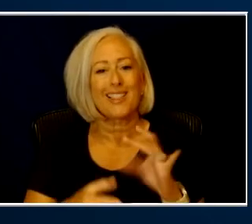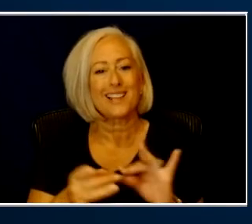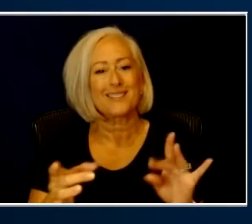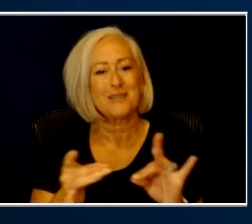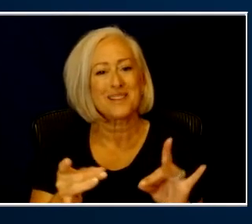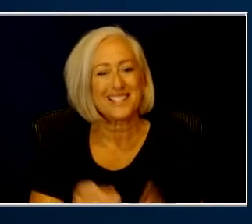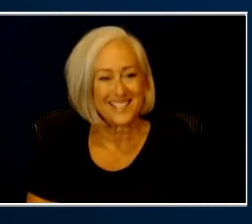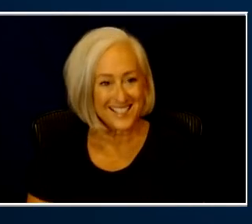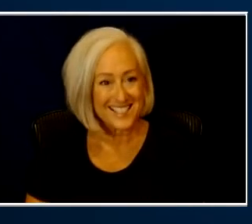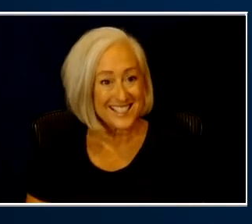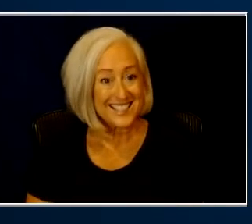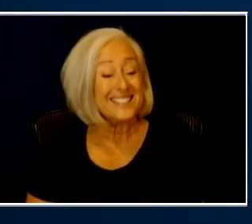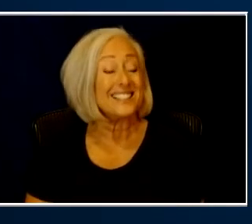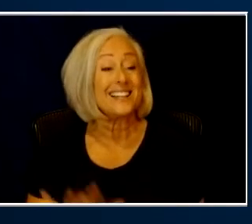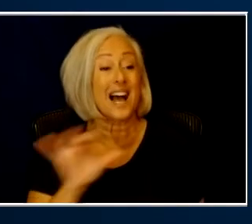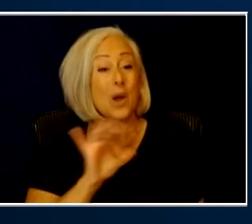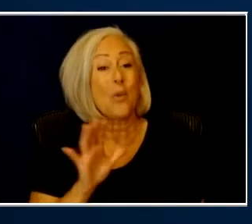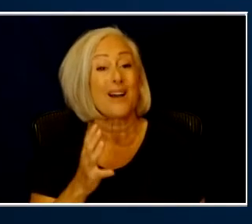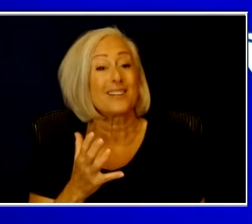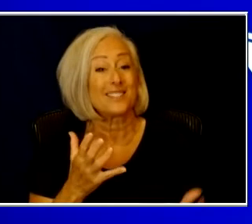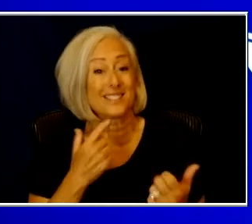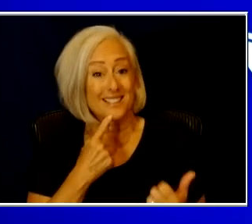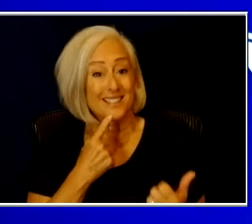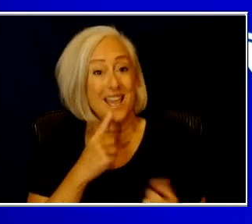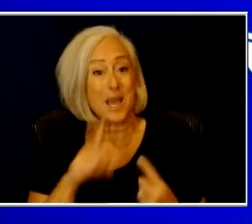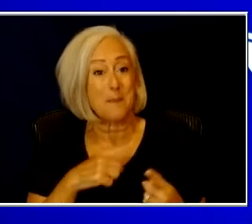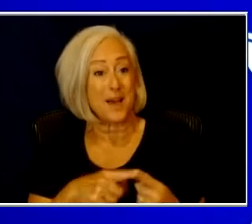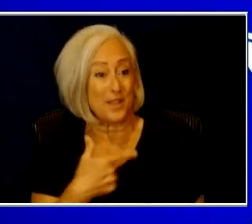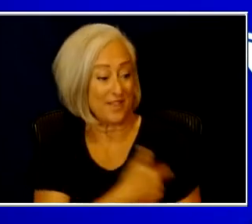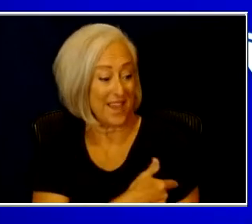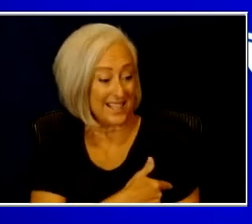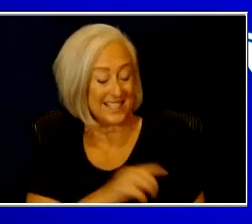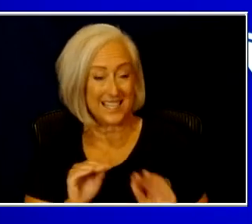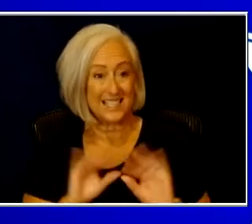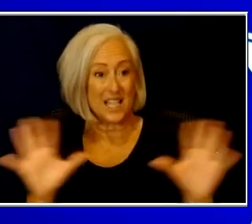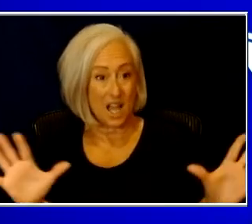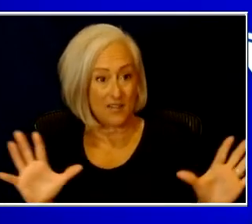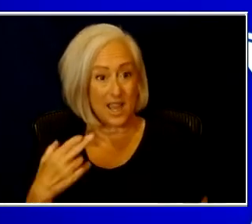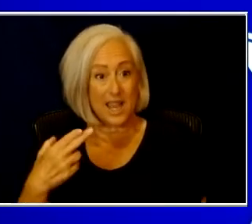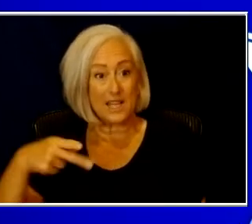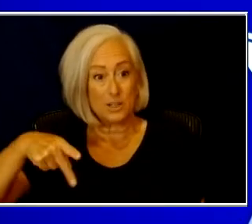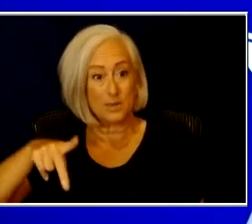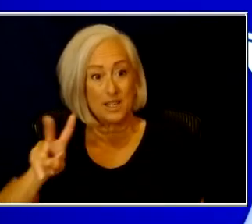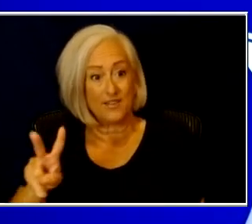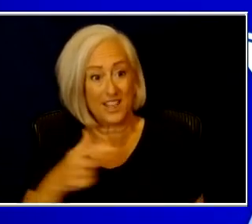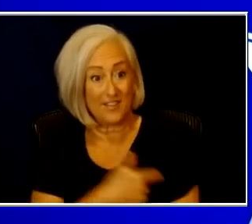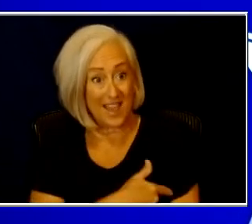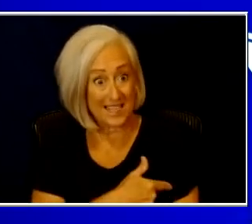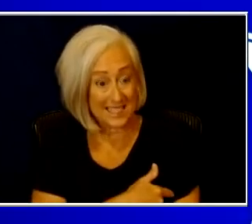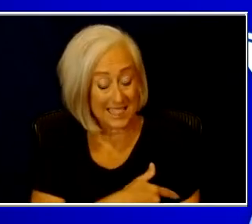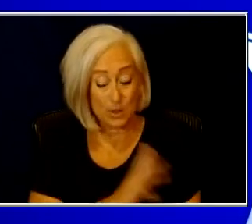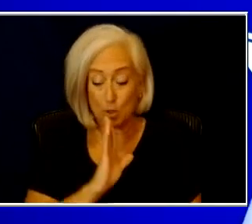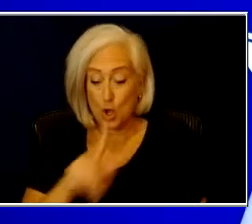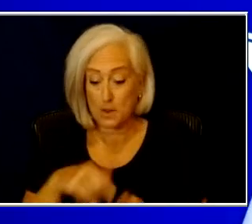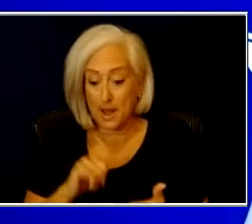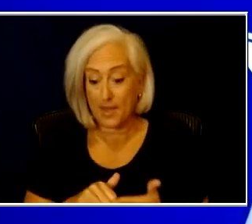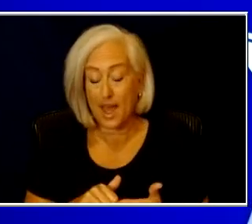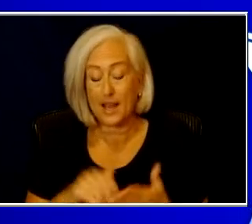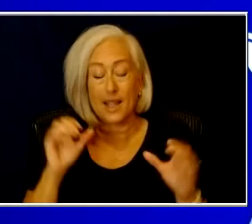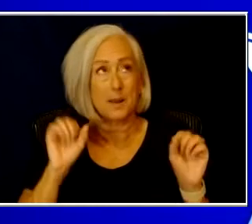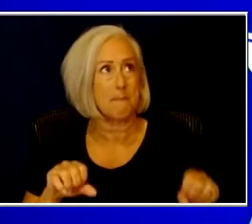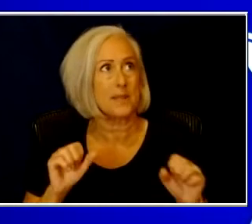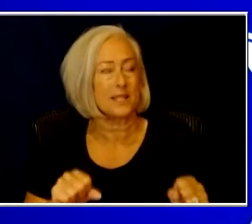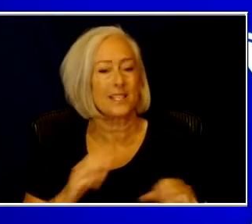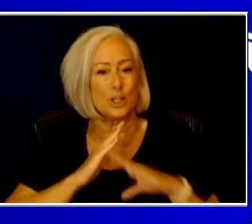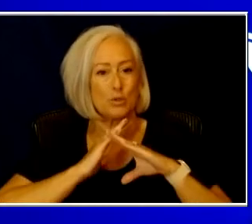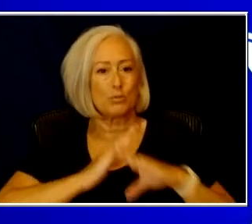echo the part about the vaccines. Obviously, we talked about the HPV vaccine and its incredible ability to help protect you against cancer. I